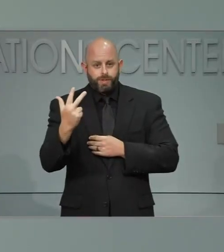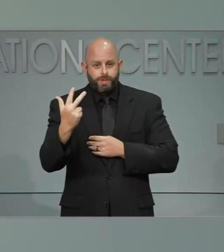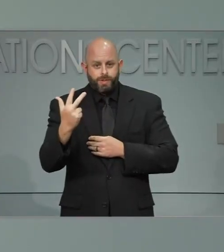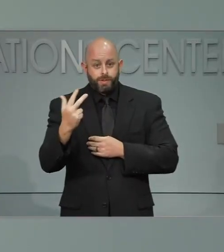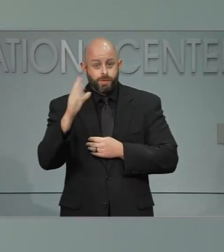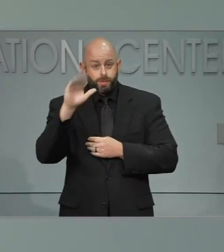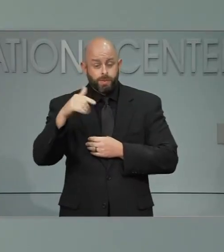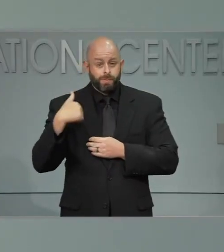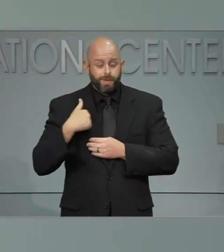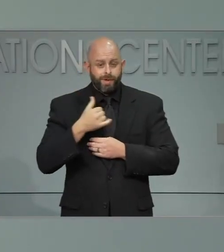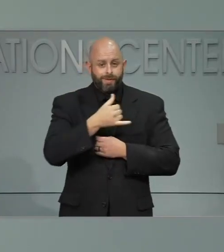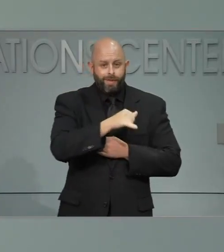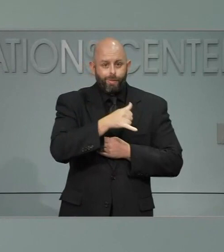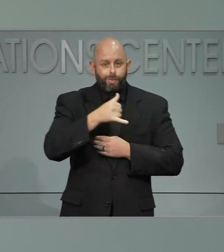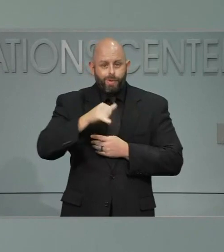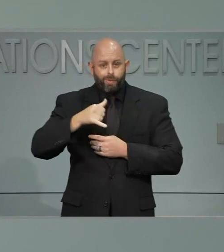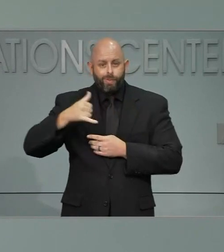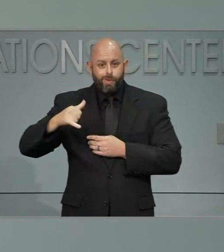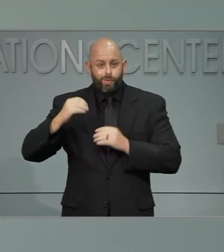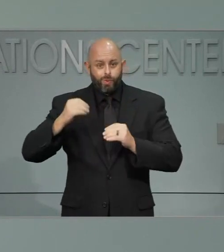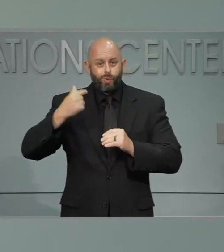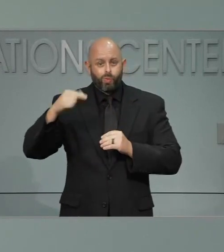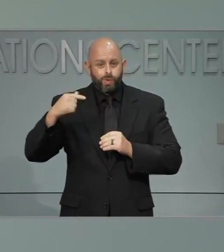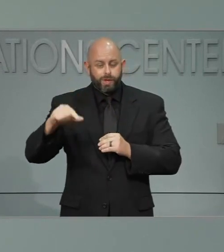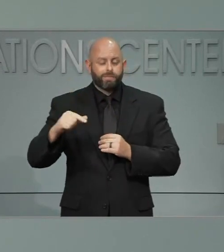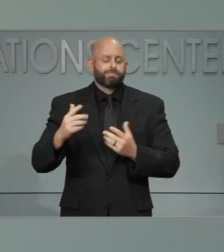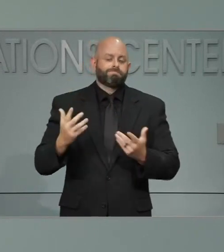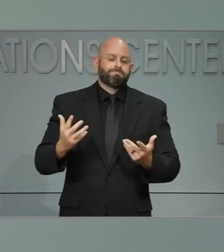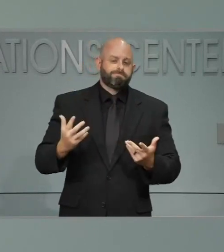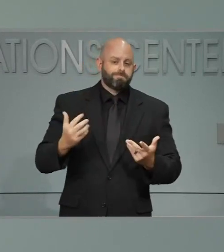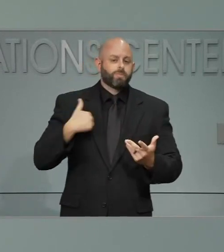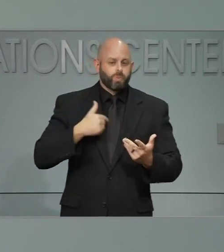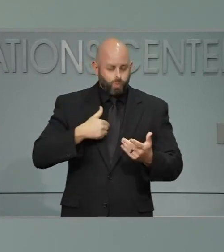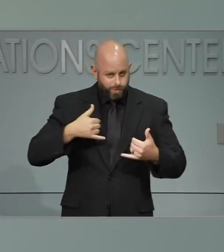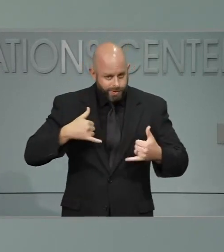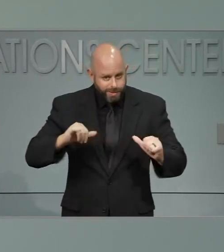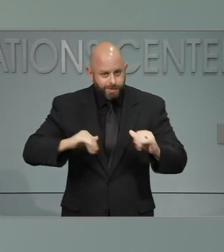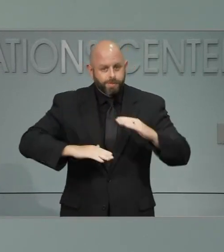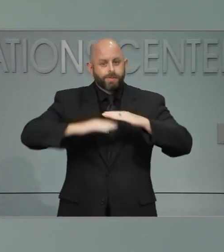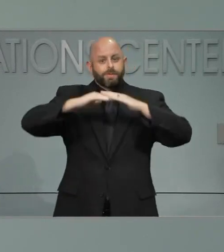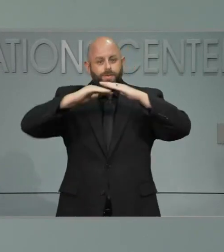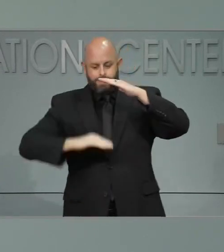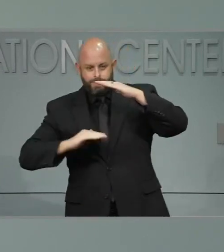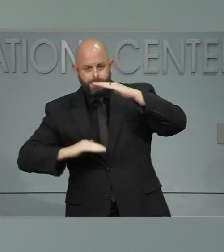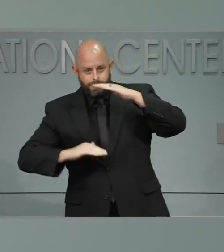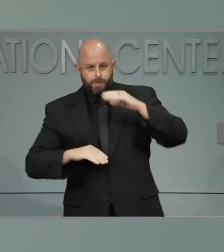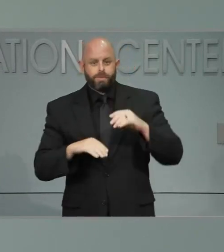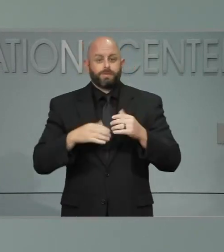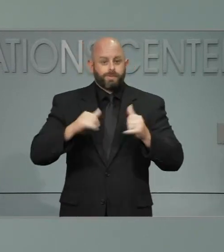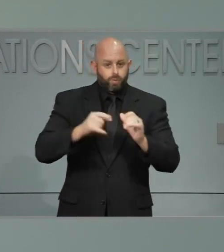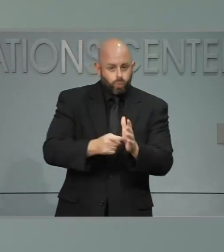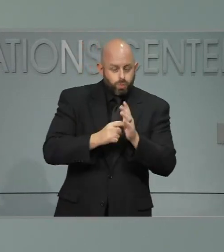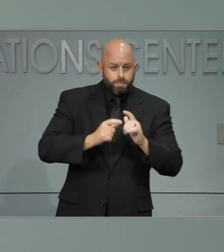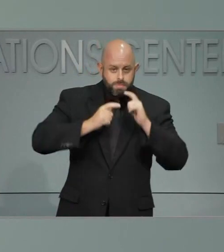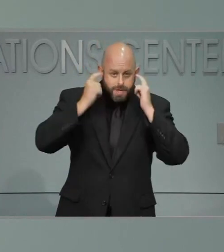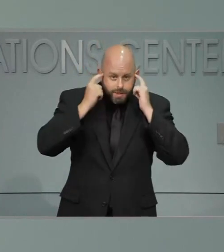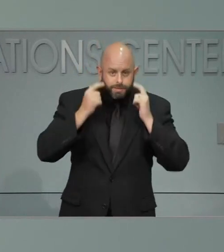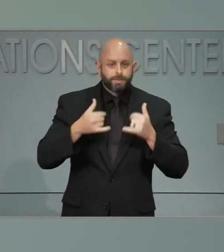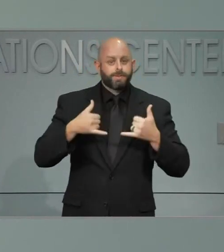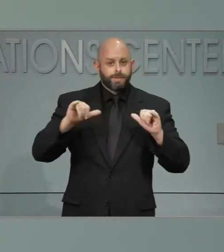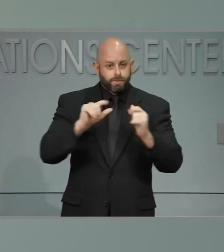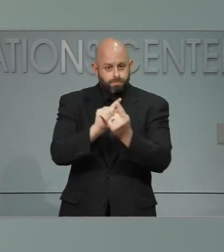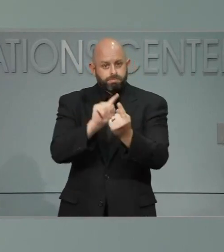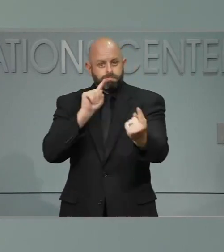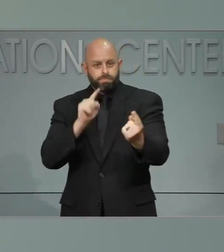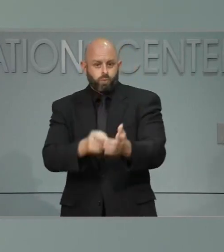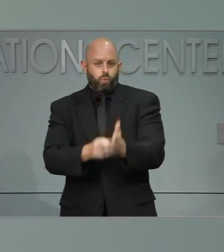every venue that we are opening that there are both capacity restrictions, masking restrictions, social distancing requirements.